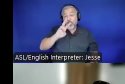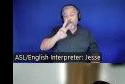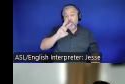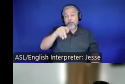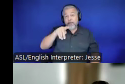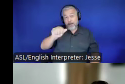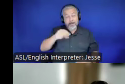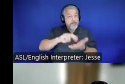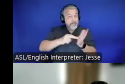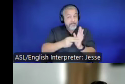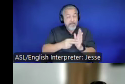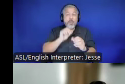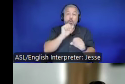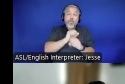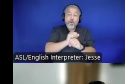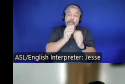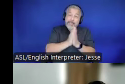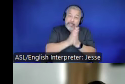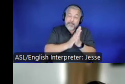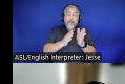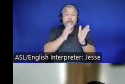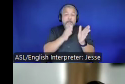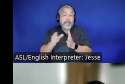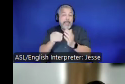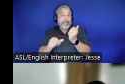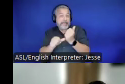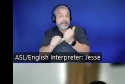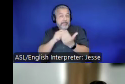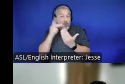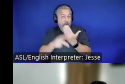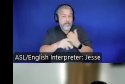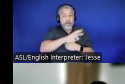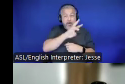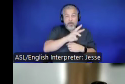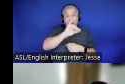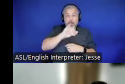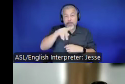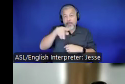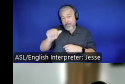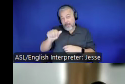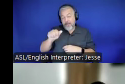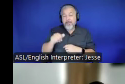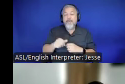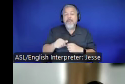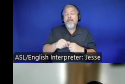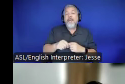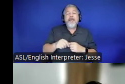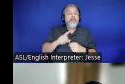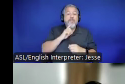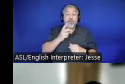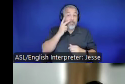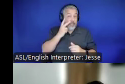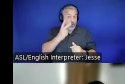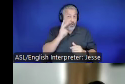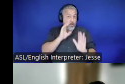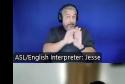stands for the Work Incentives Planning and Assistance Program, or WIPA as an acronym. There are two images on this slide.